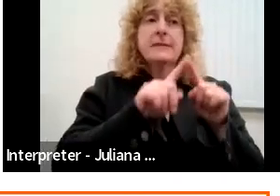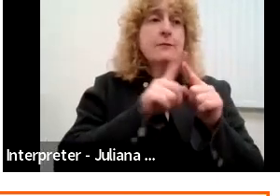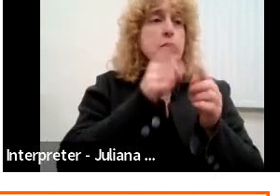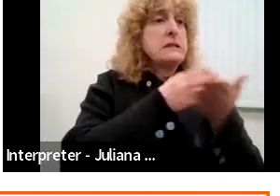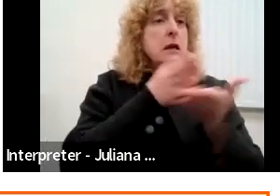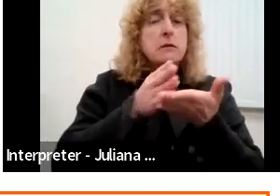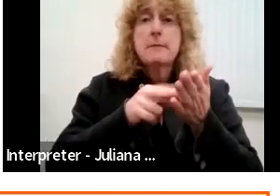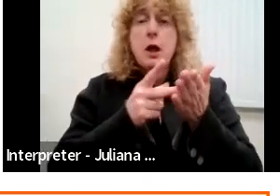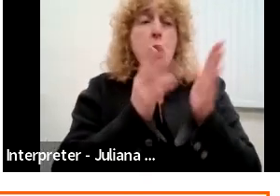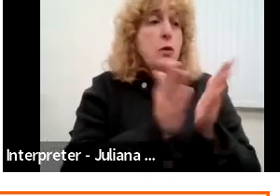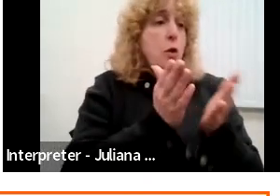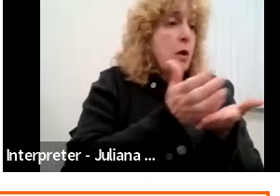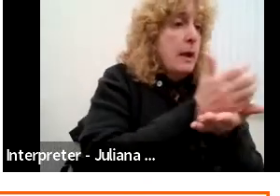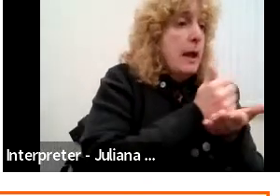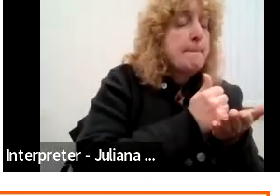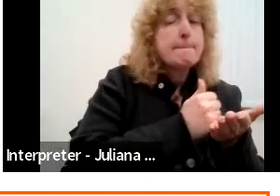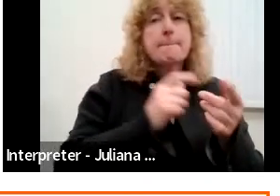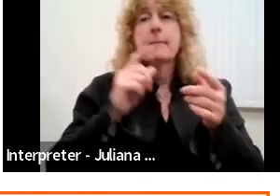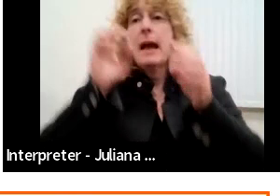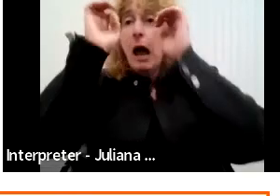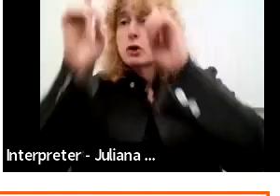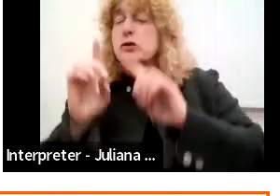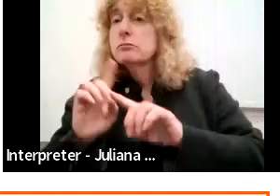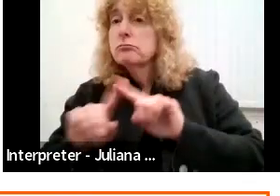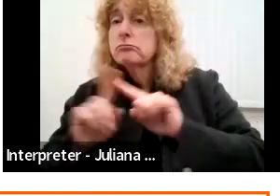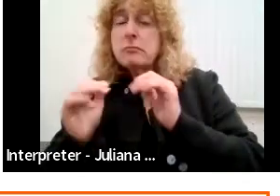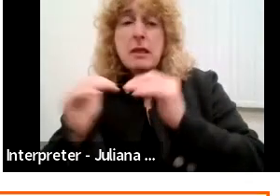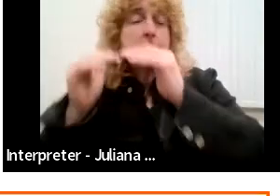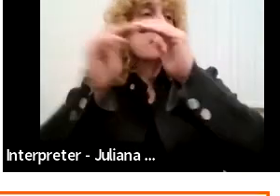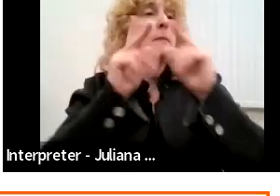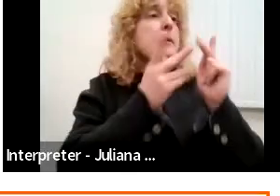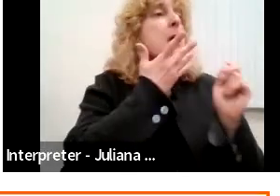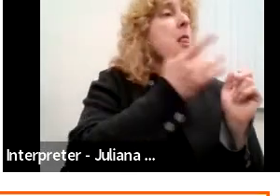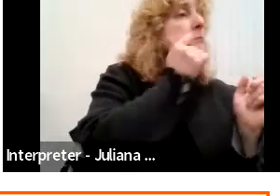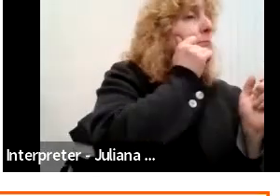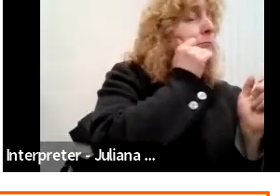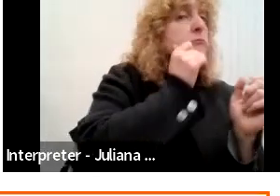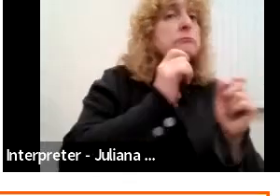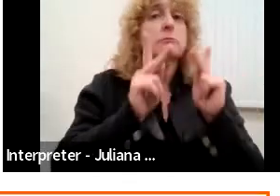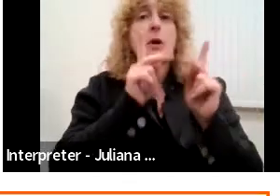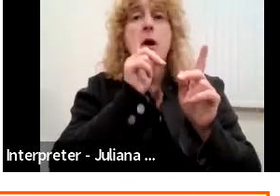with different educational attainment, people of color, people who identify as